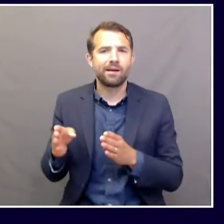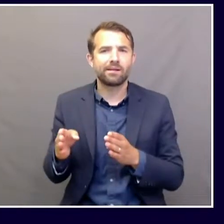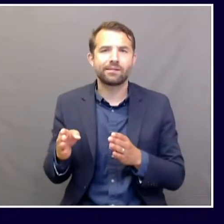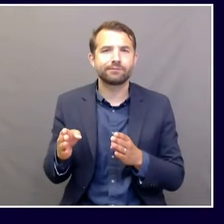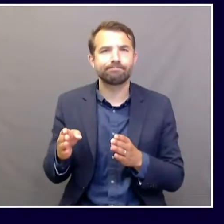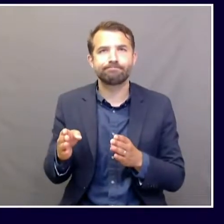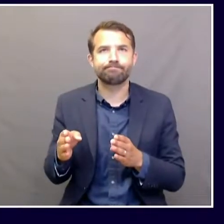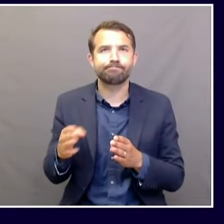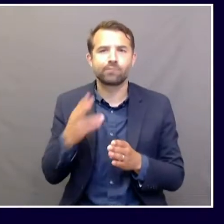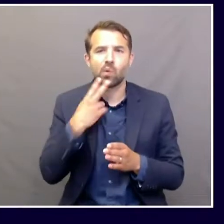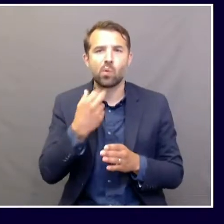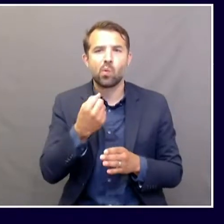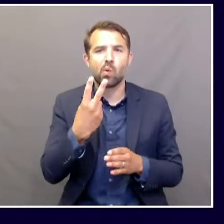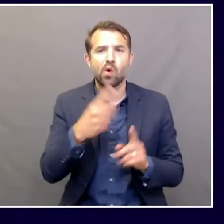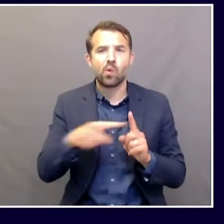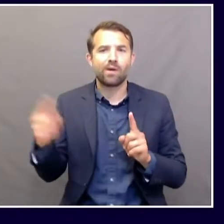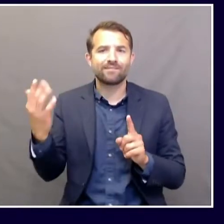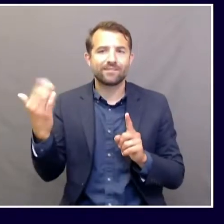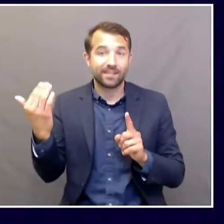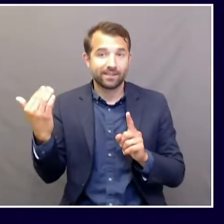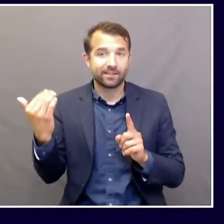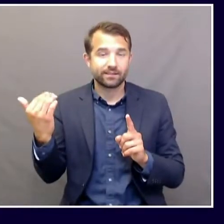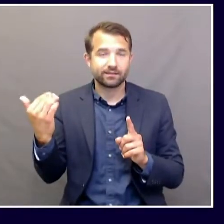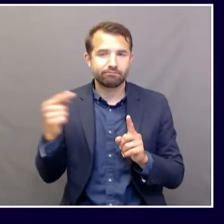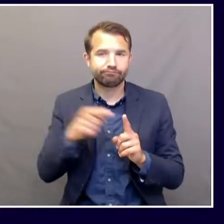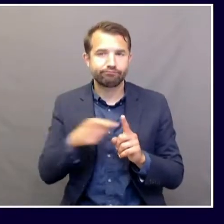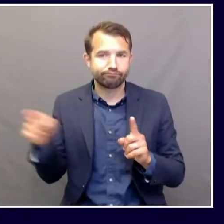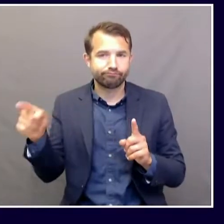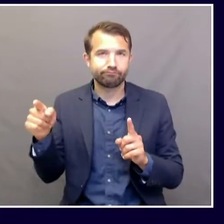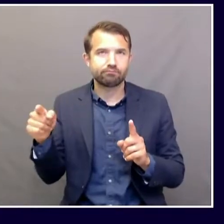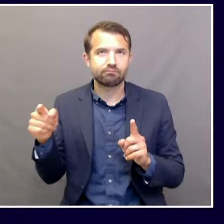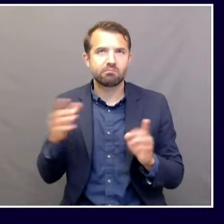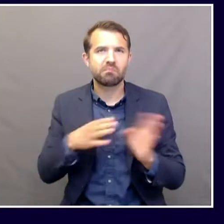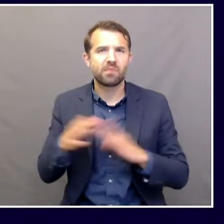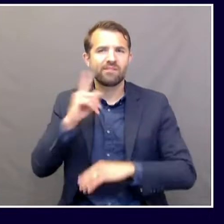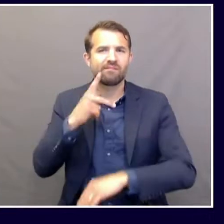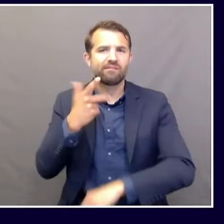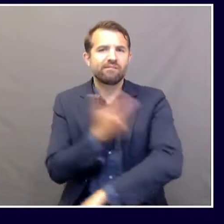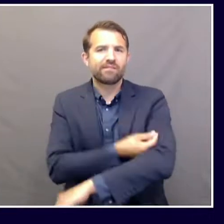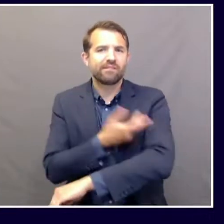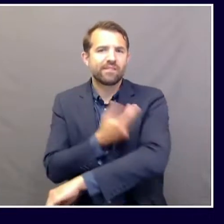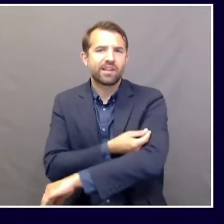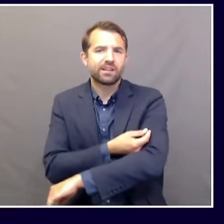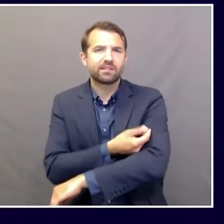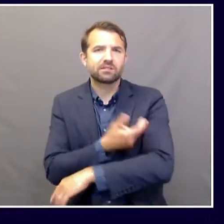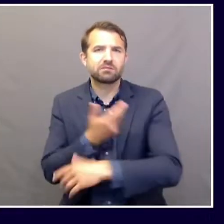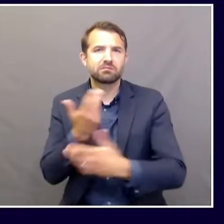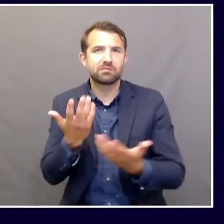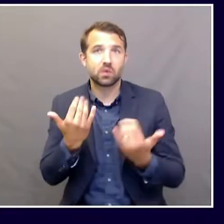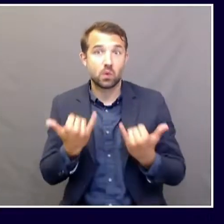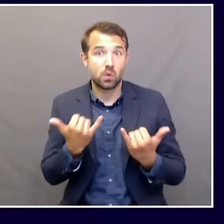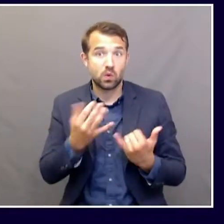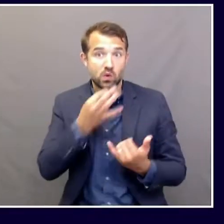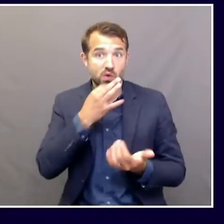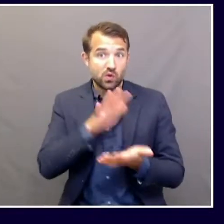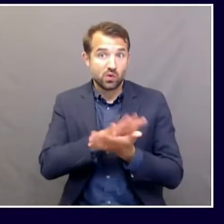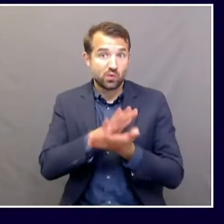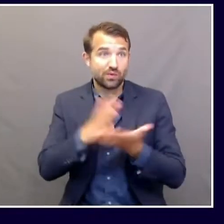15 age group with school out? Are there kind of other ways that the state is trying to target those vaccinations